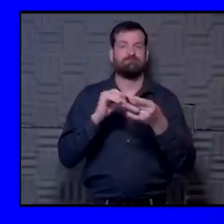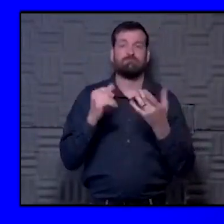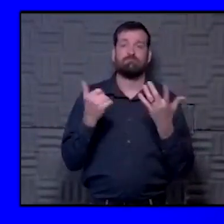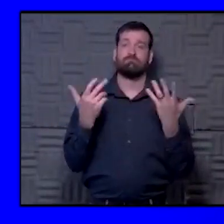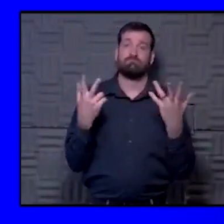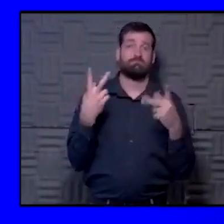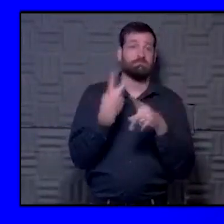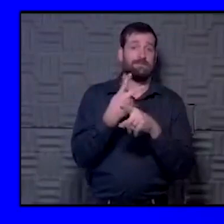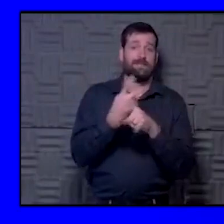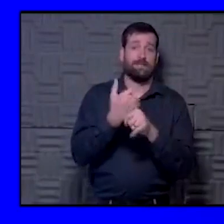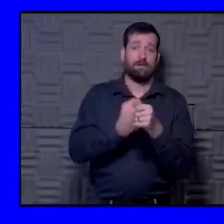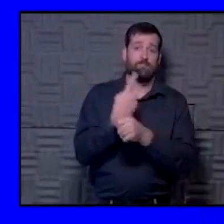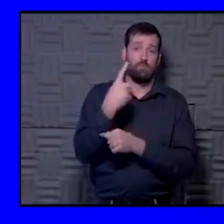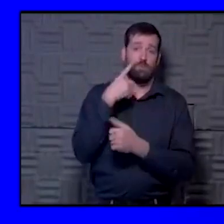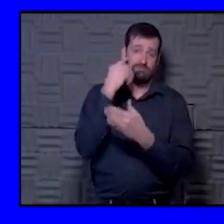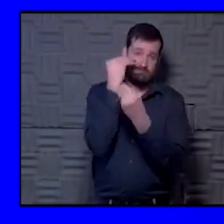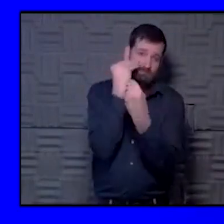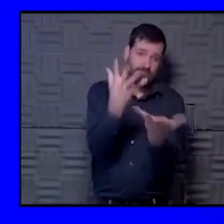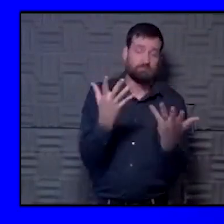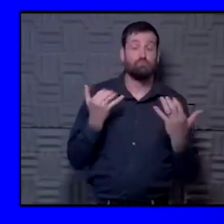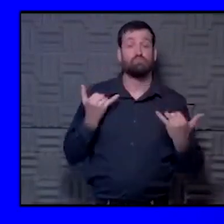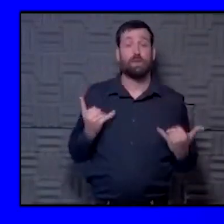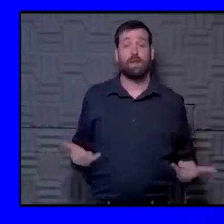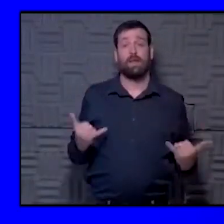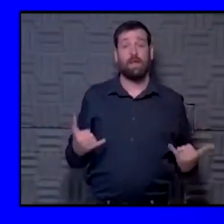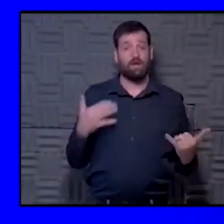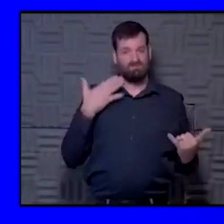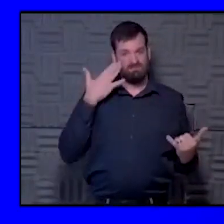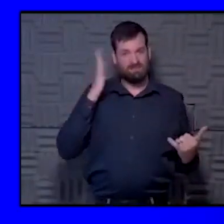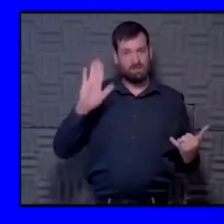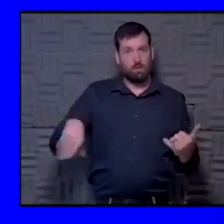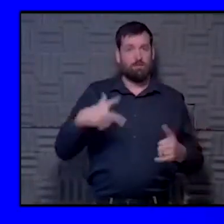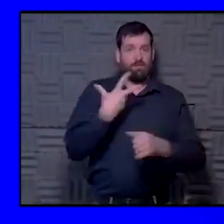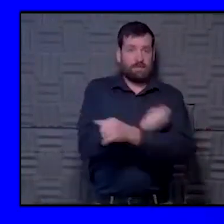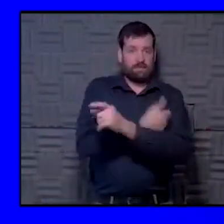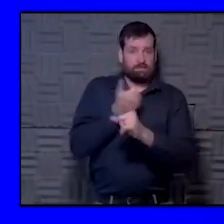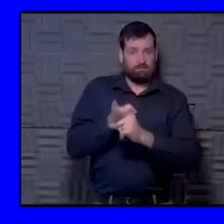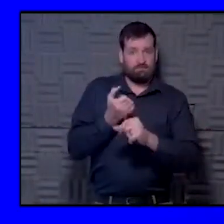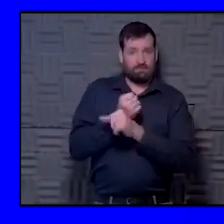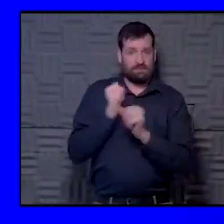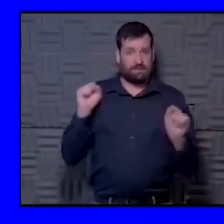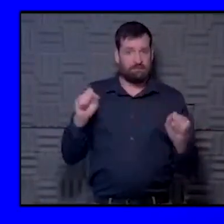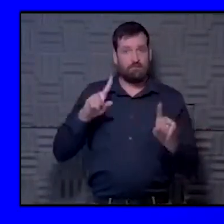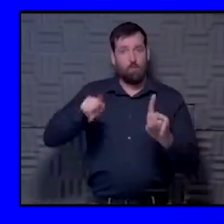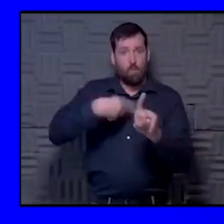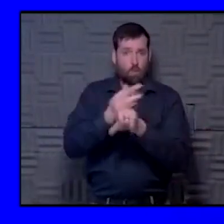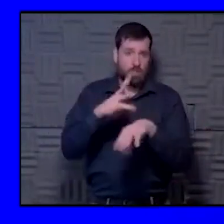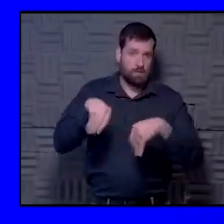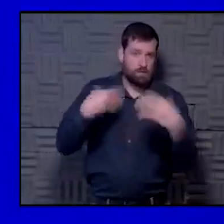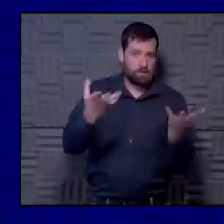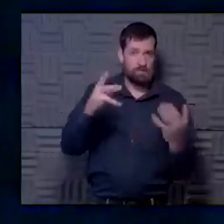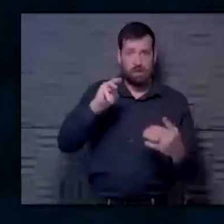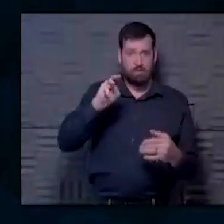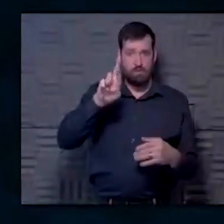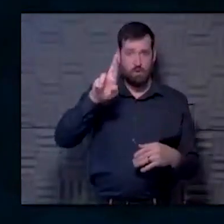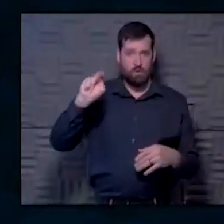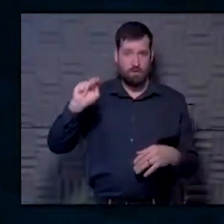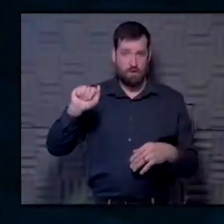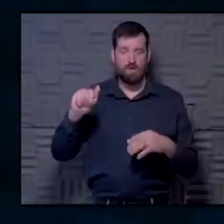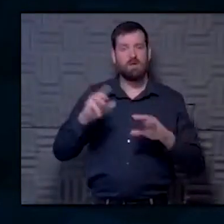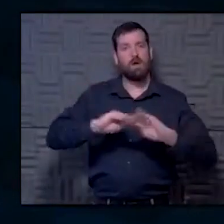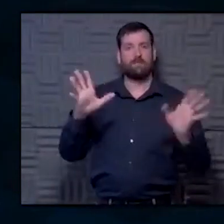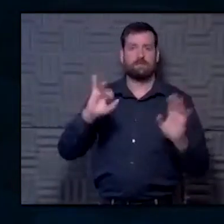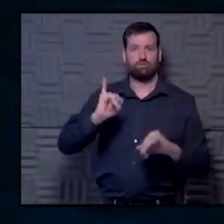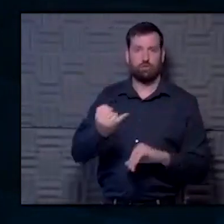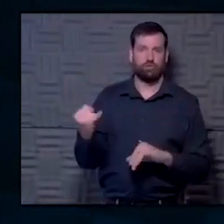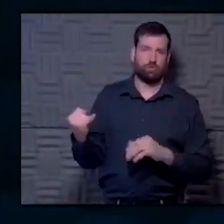keep everybody informed. Right now we know that these vaccines are safe. We are only giving the mRNA vaccines. Obviously, Johnson & Johnson